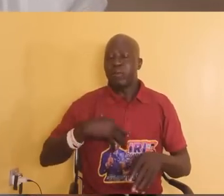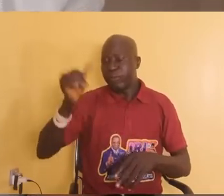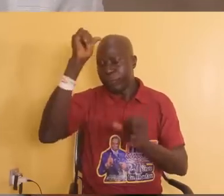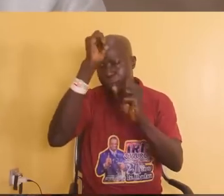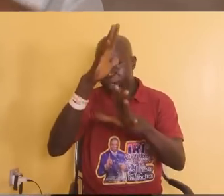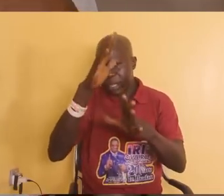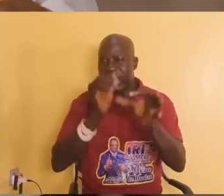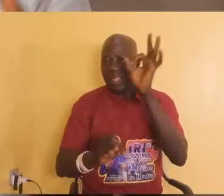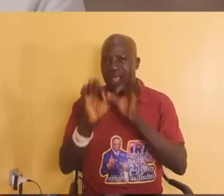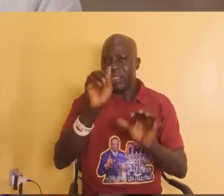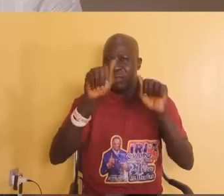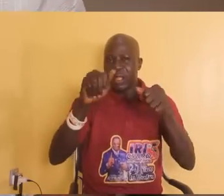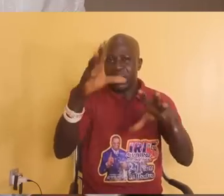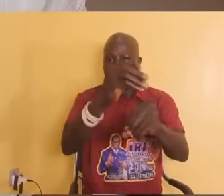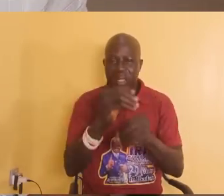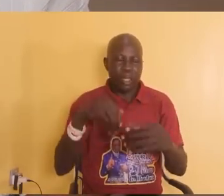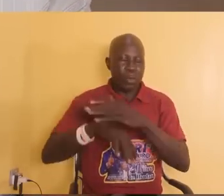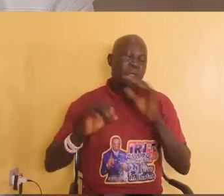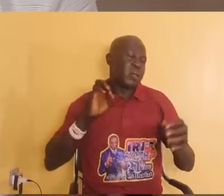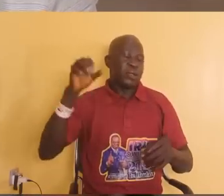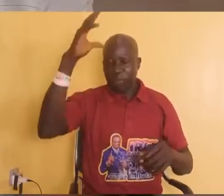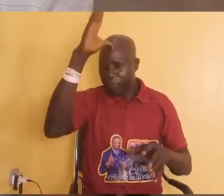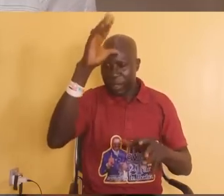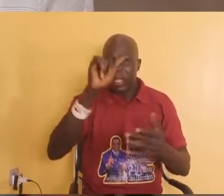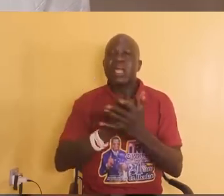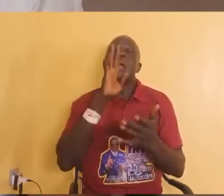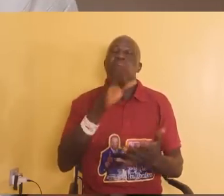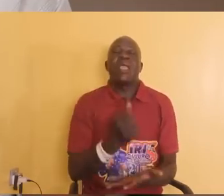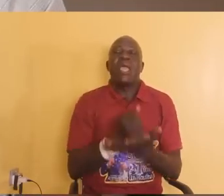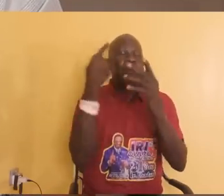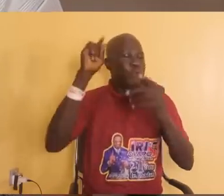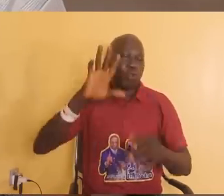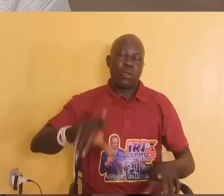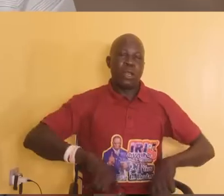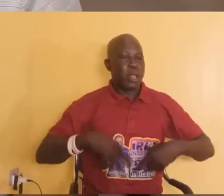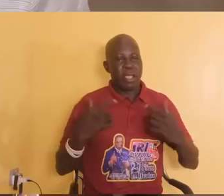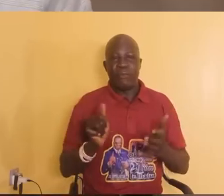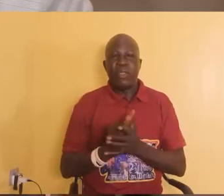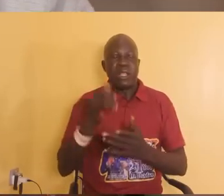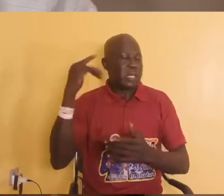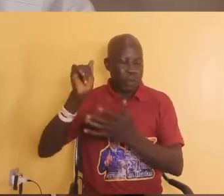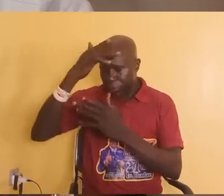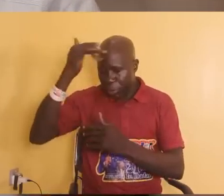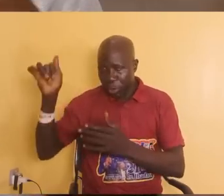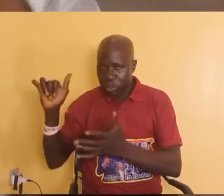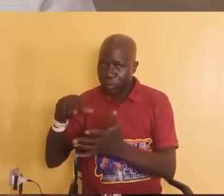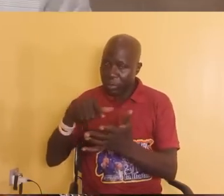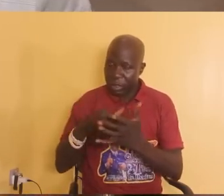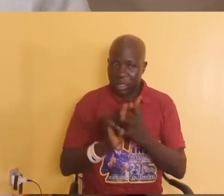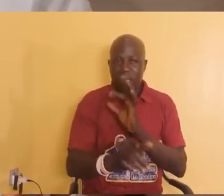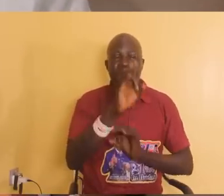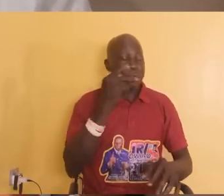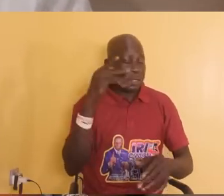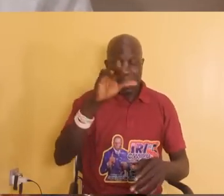your father. To ba le mo bi baba. You can take him as a father. You jena lowo fun aye re. He will be heir for your life. So tori na. Because of this. Ri bi